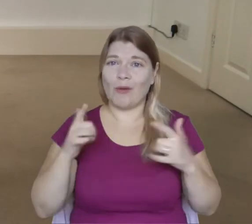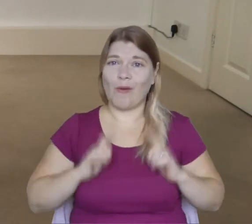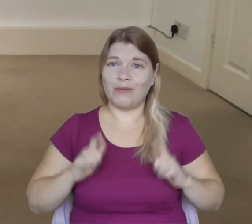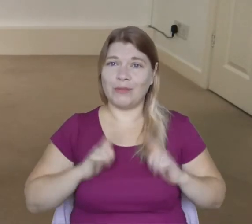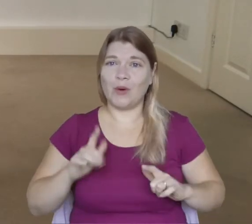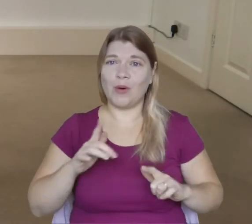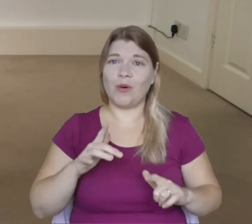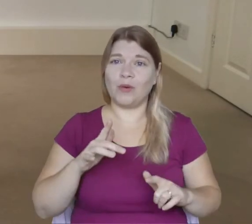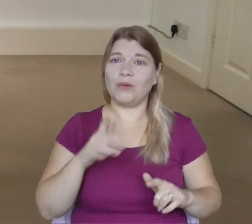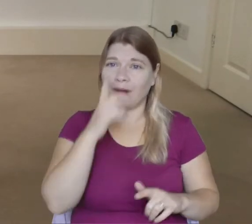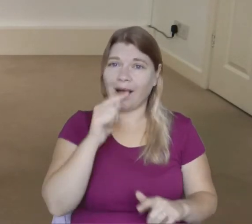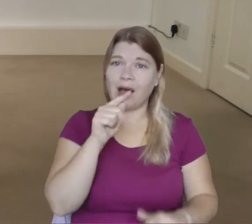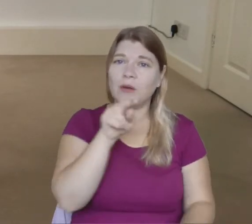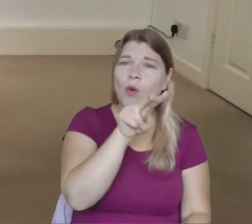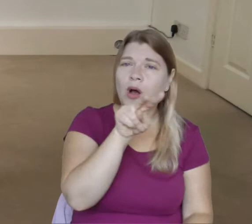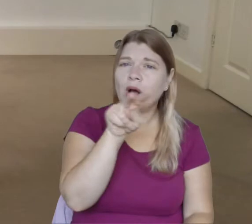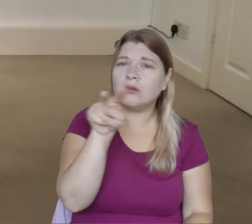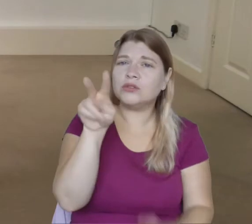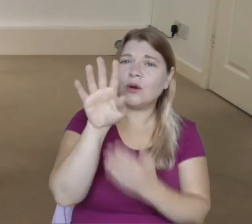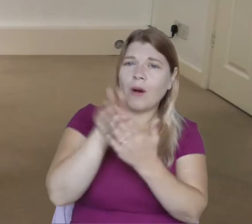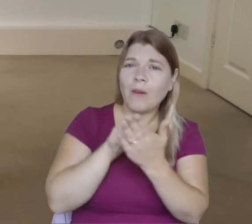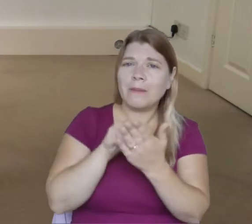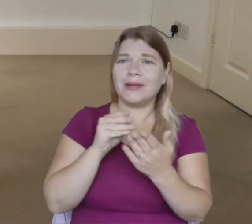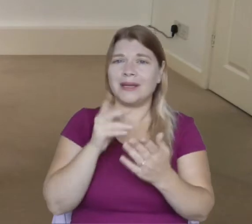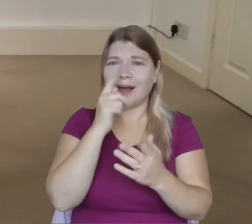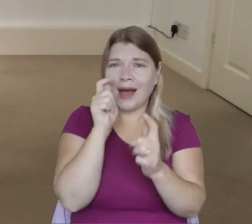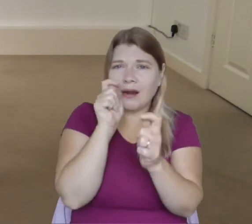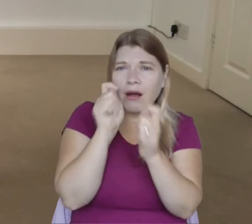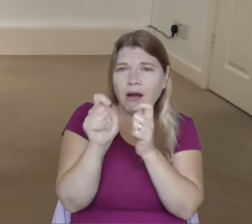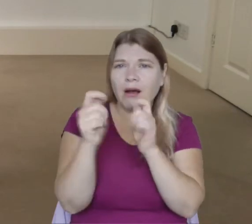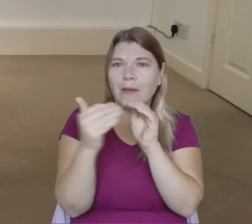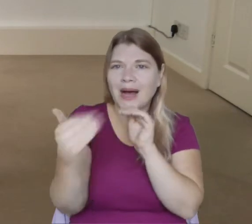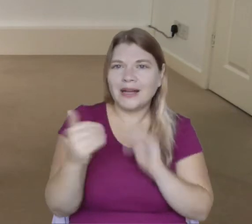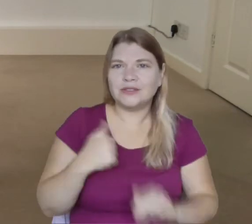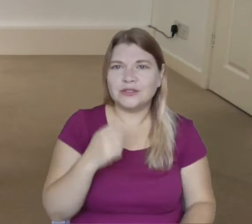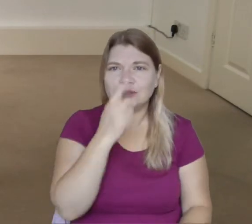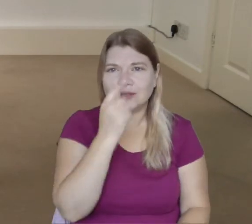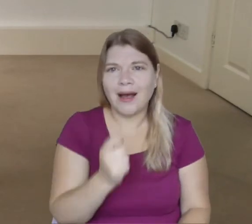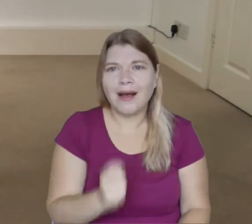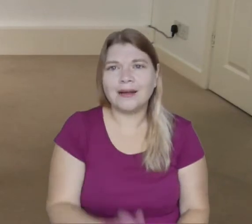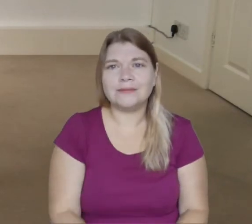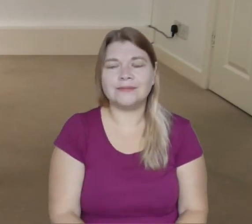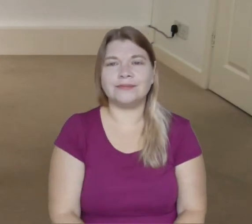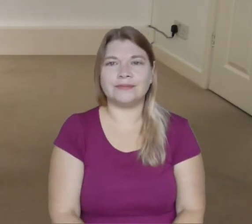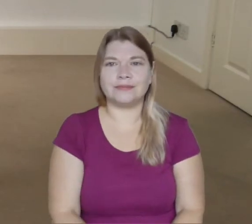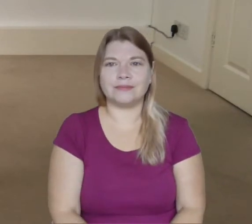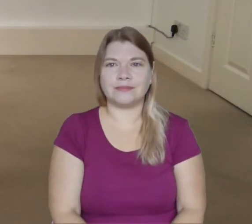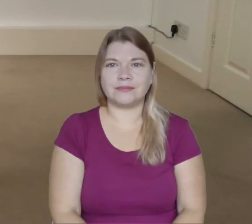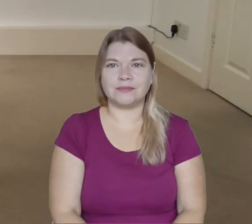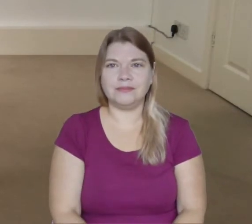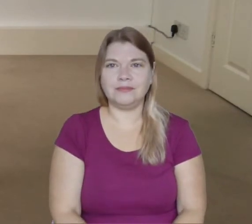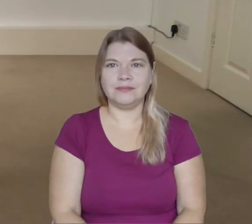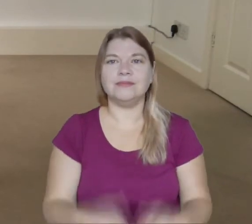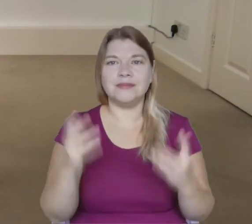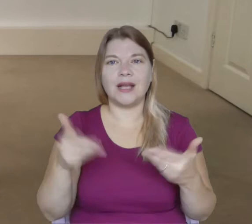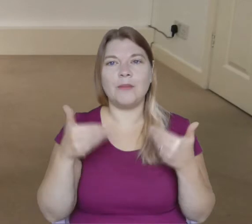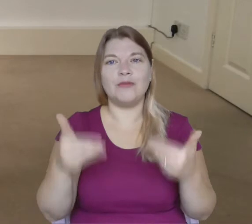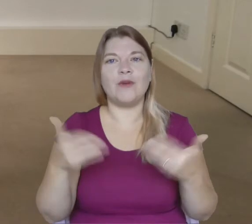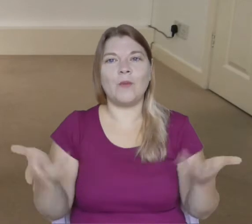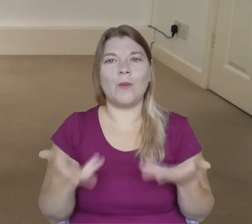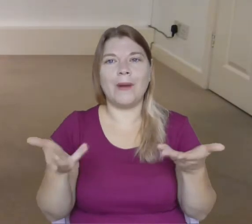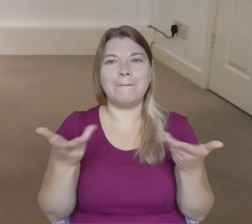same thing. Feel free to adapt any movements so that they feel best for your body. Okay, let's move on to the